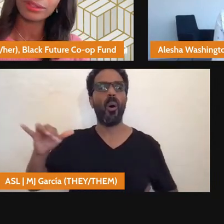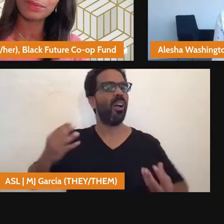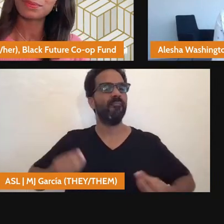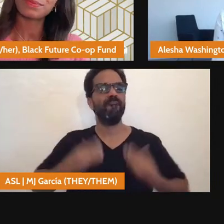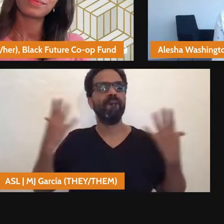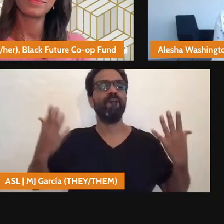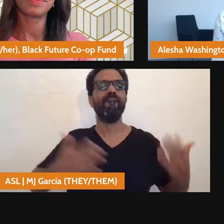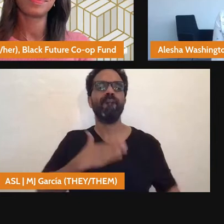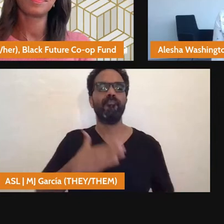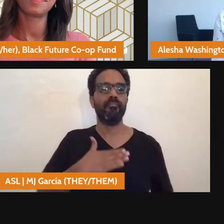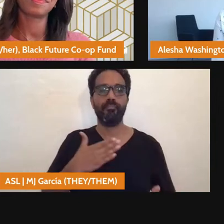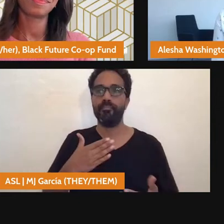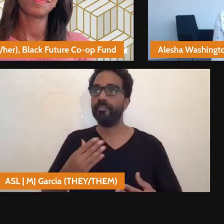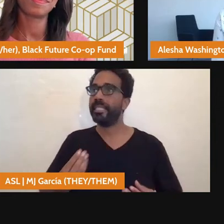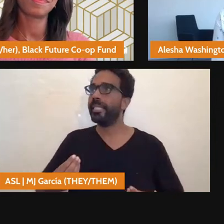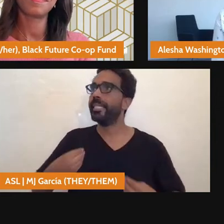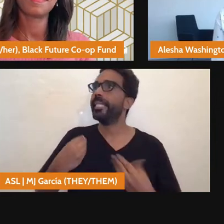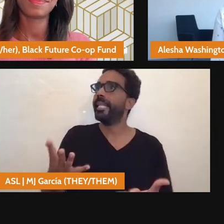hopeful?